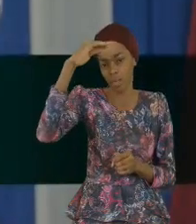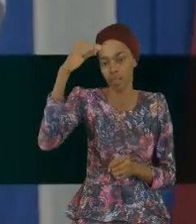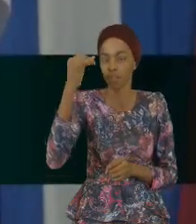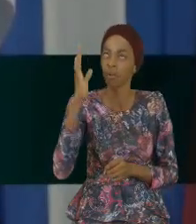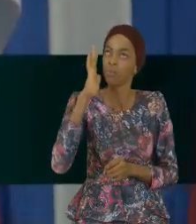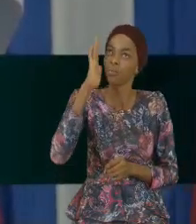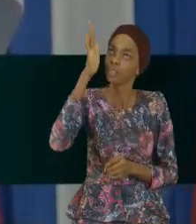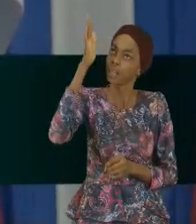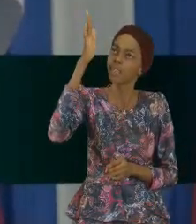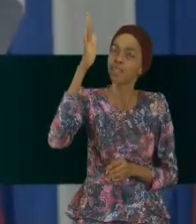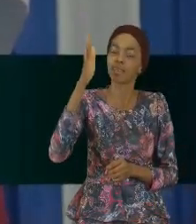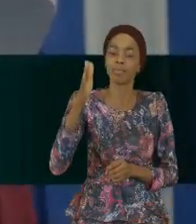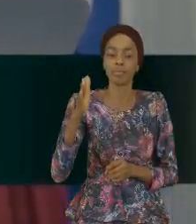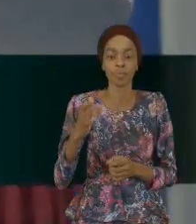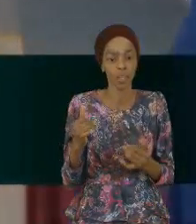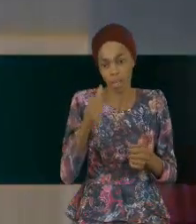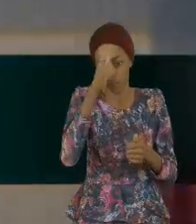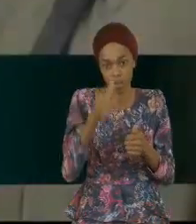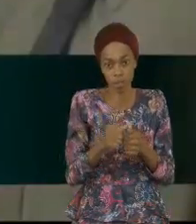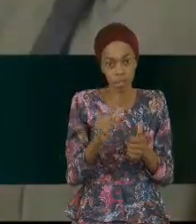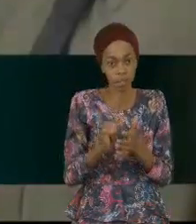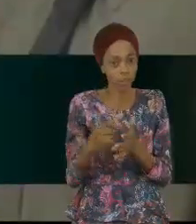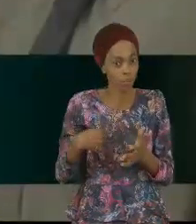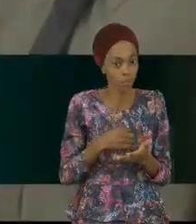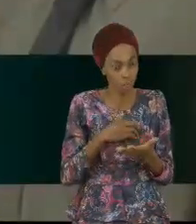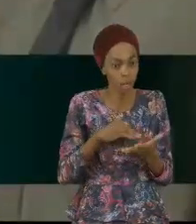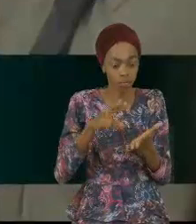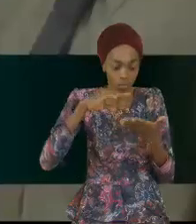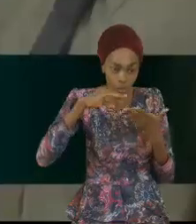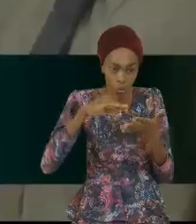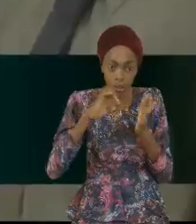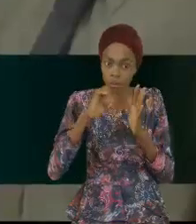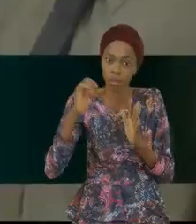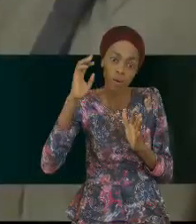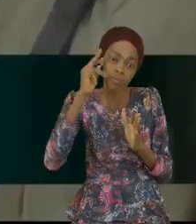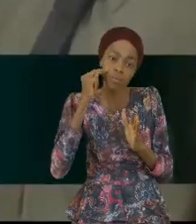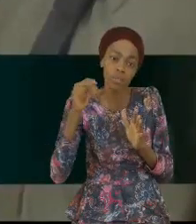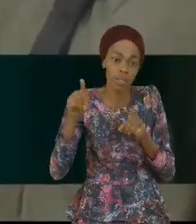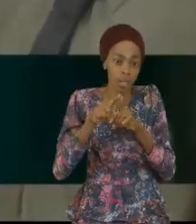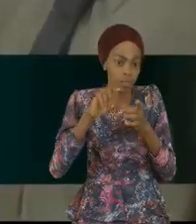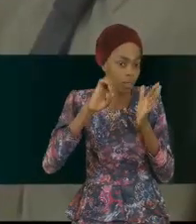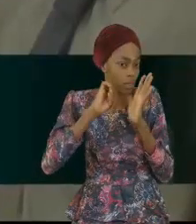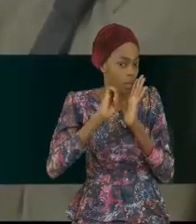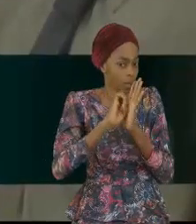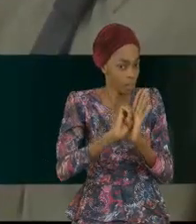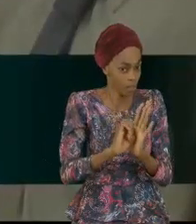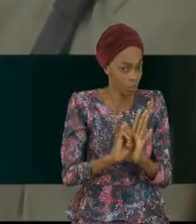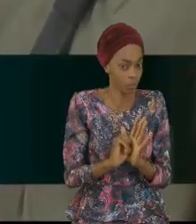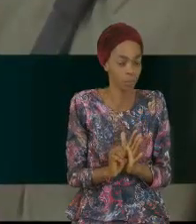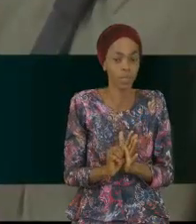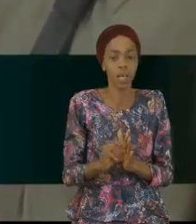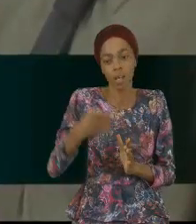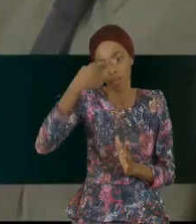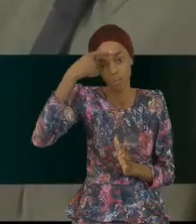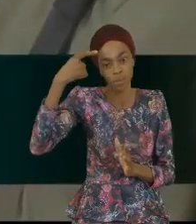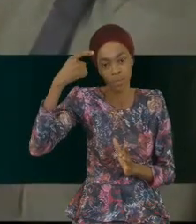of destiny. Remember, we're using Moses as our lead text so that we can